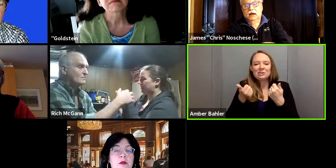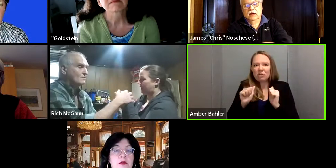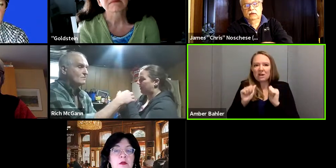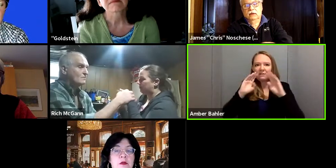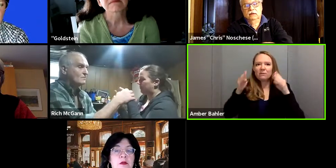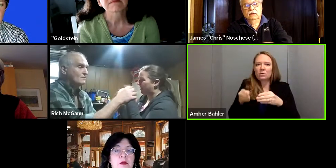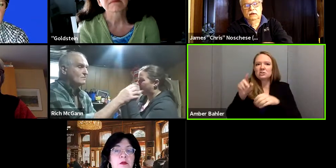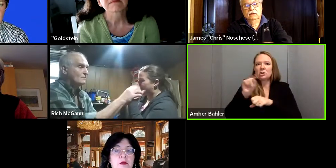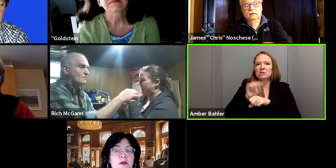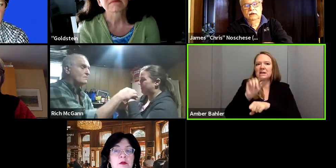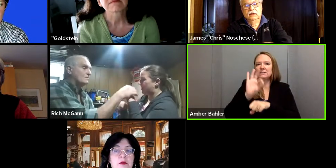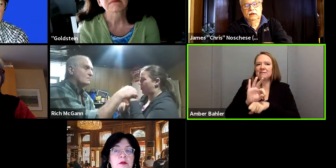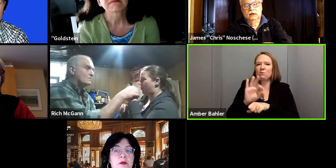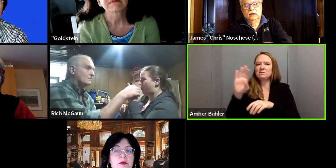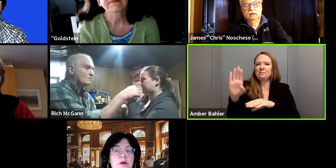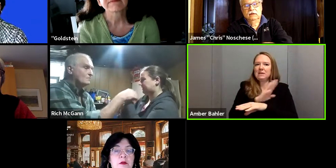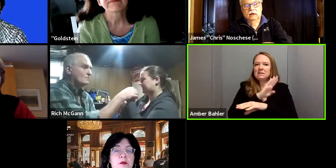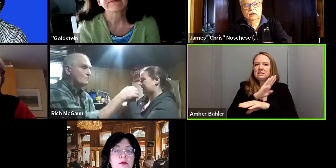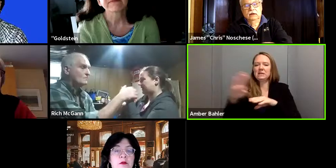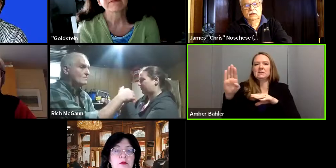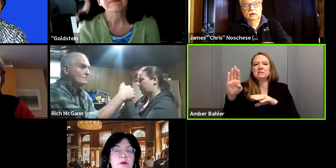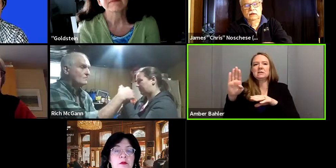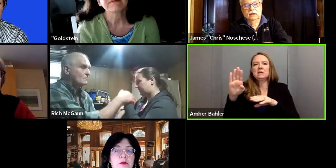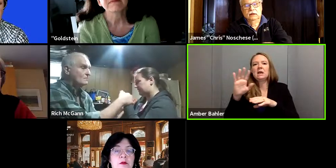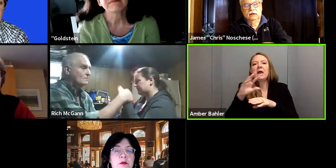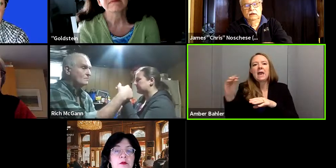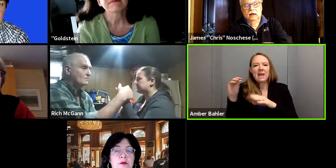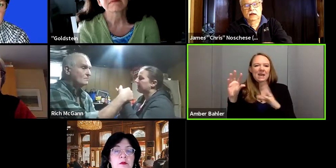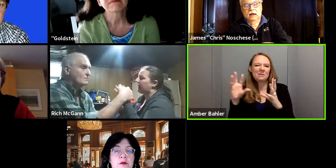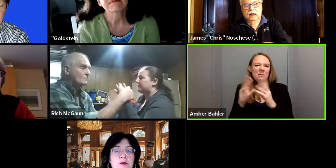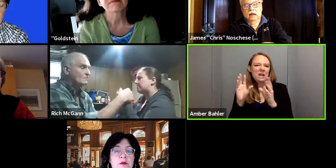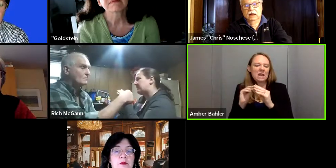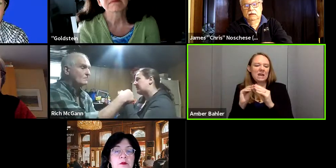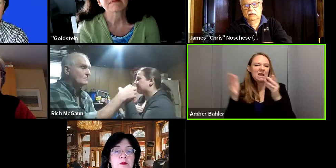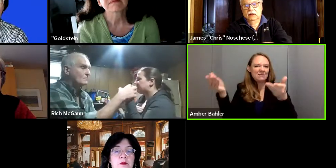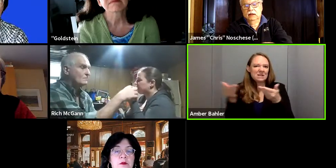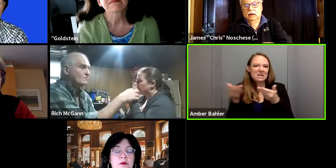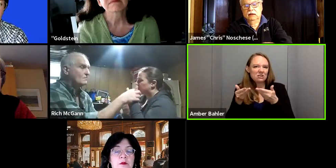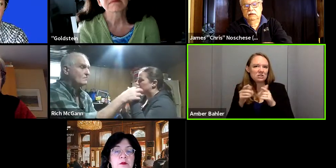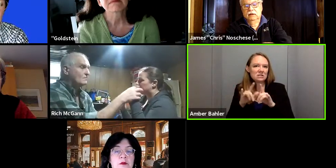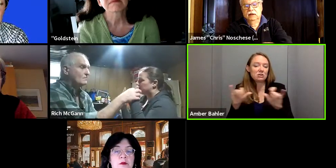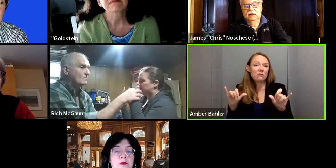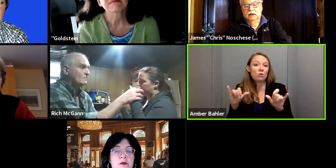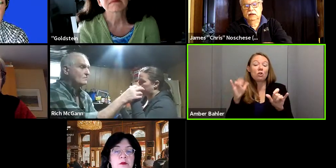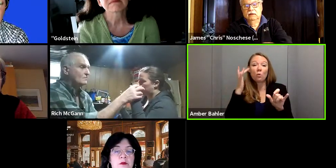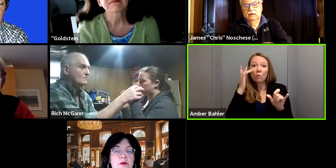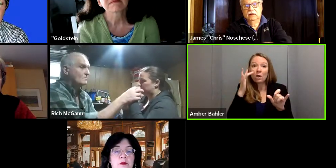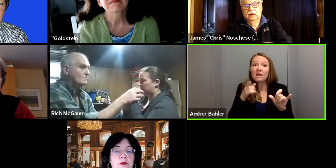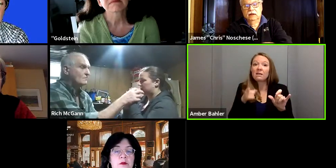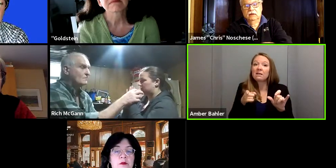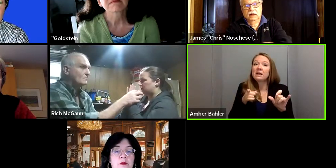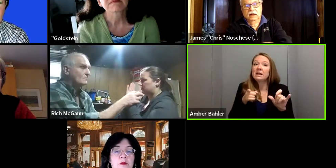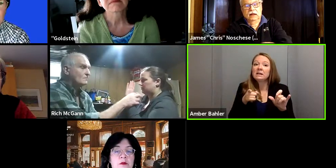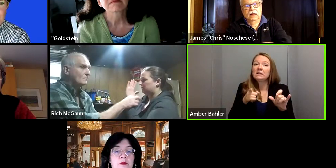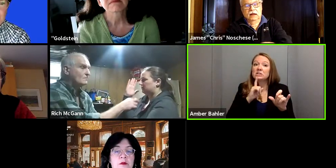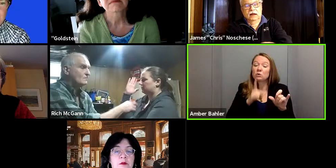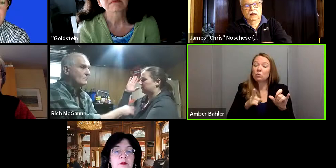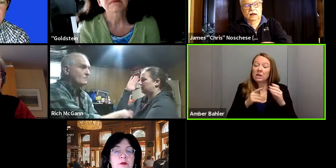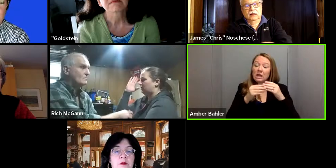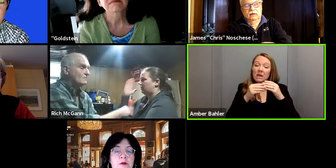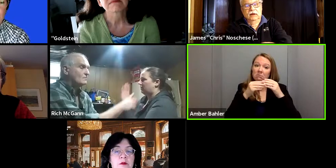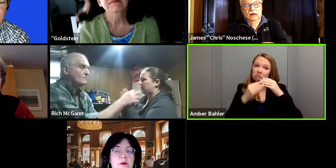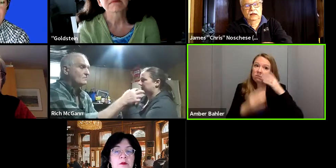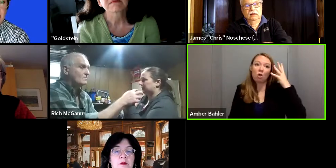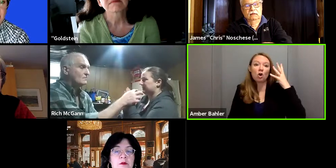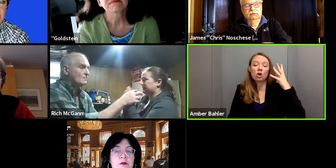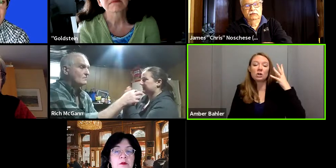business and things like meeting invitations and things of that nature, because it's a very, very large list. And